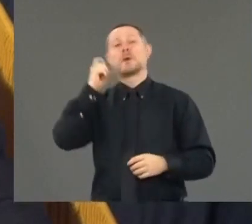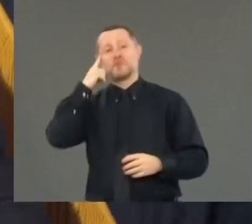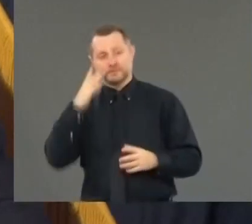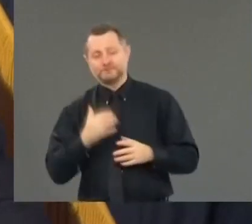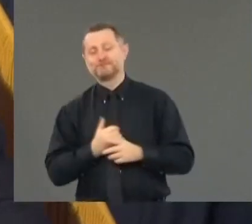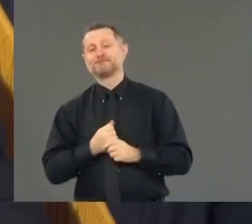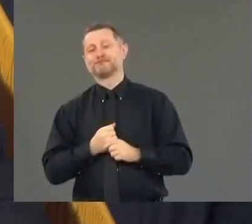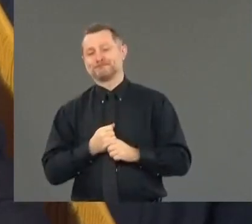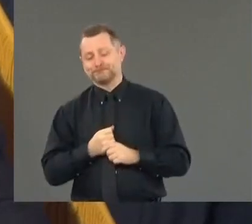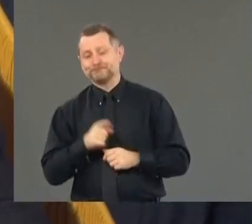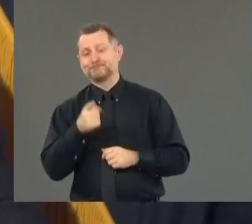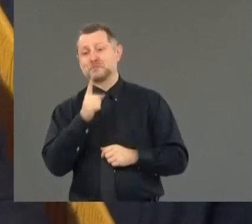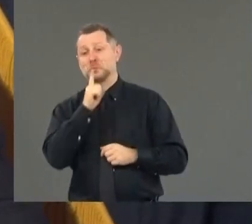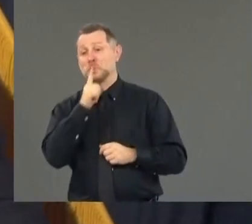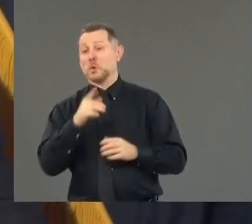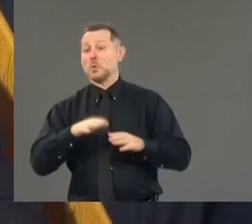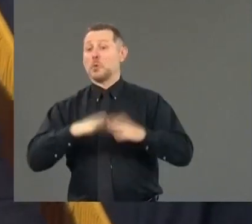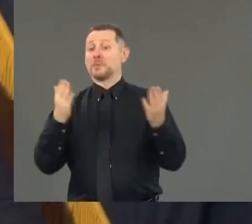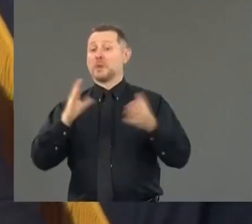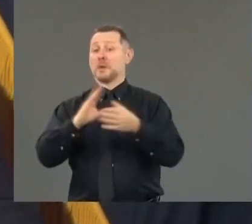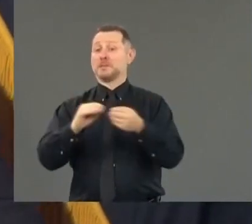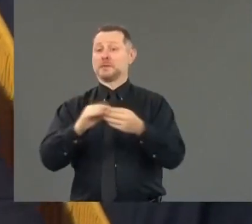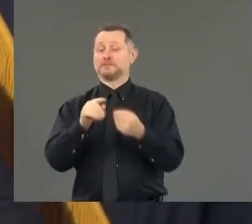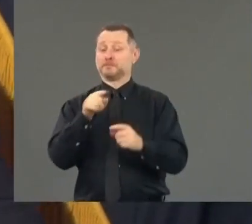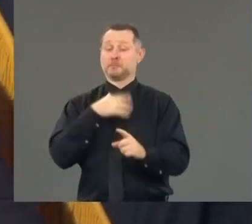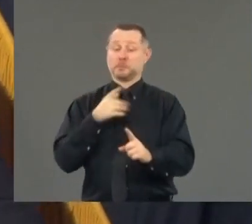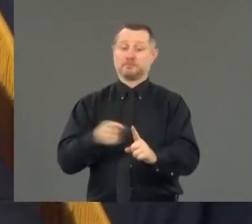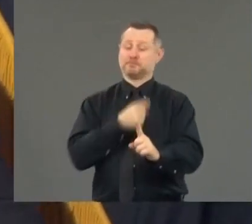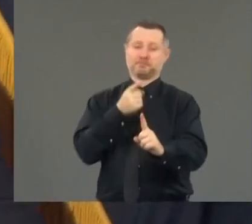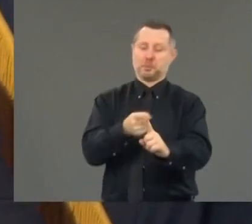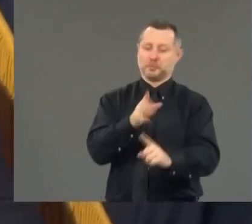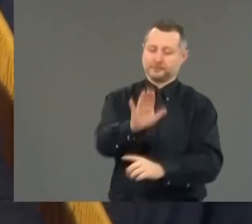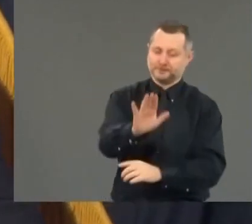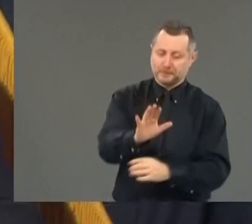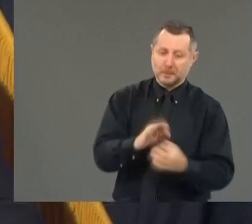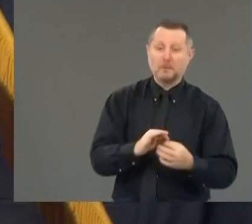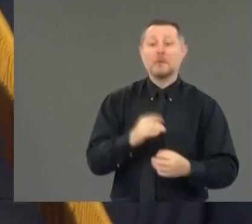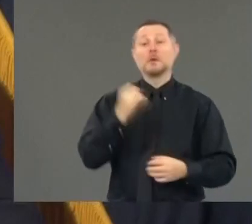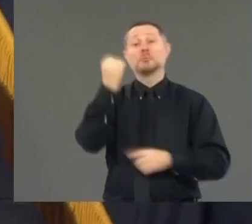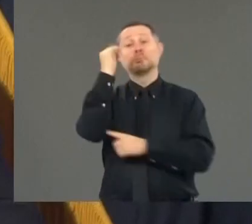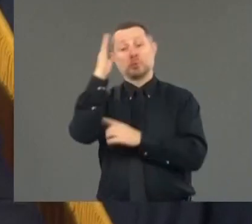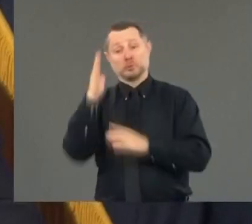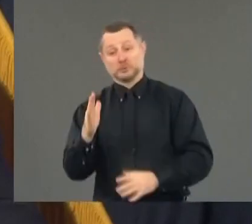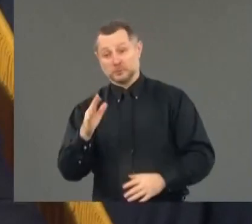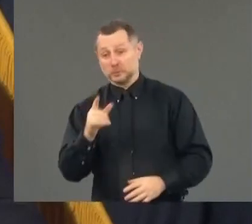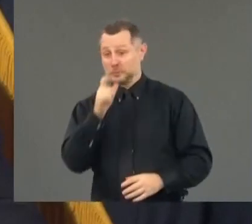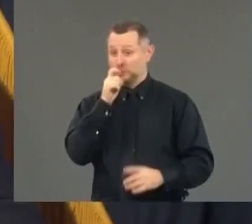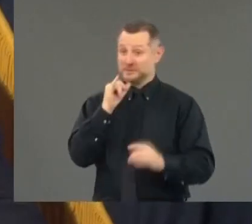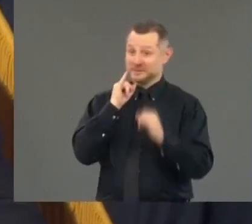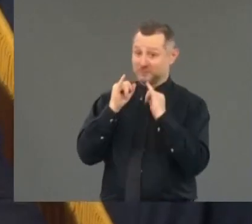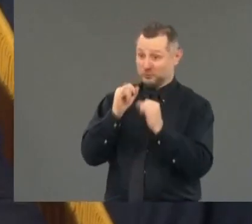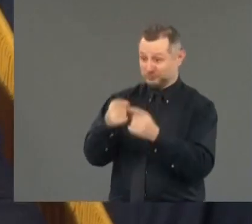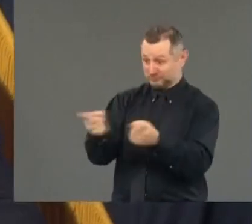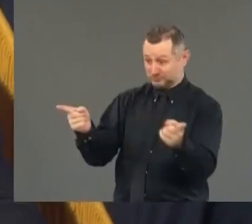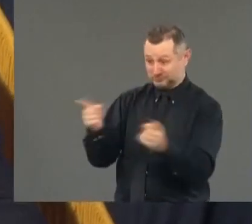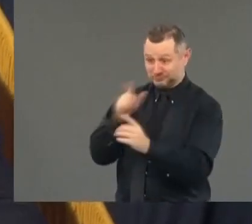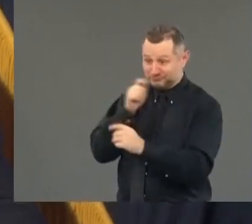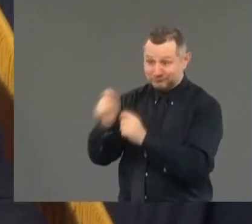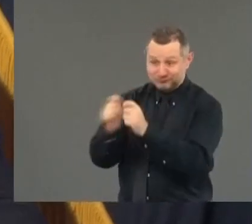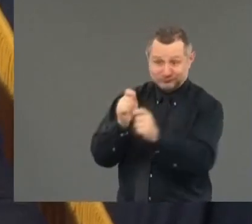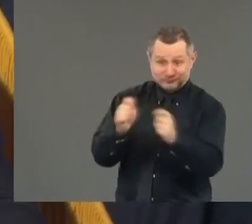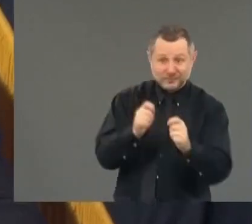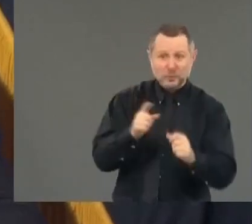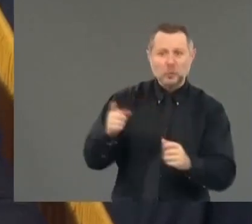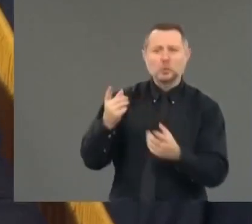what I was trying to say in my opening remarks, you listen to the protesters interviewed on TV. Well, what do you want